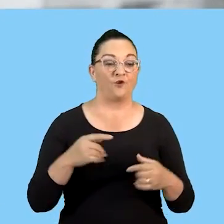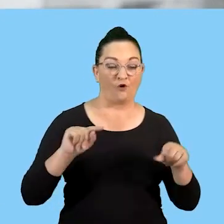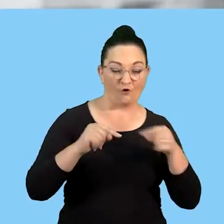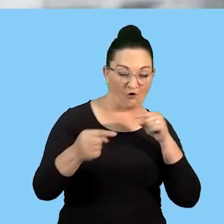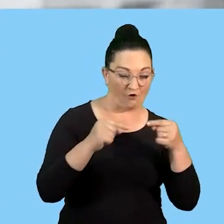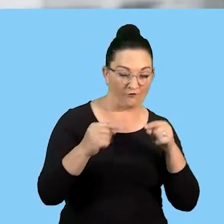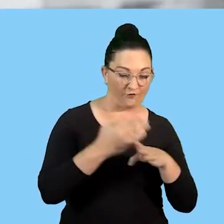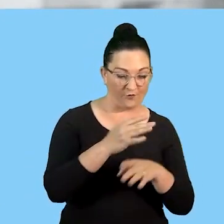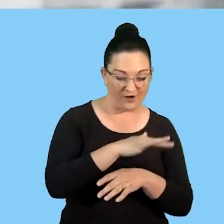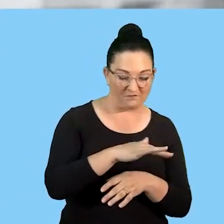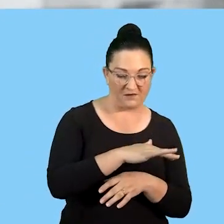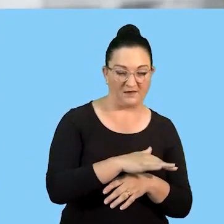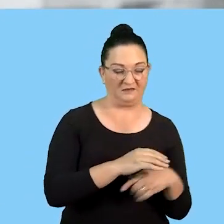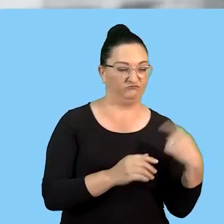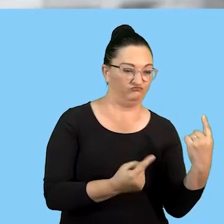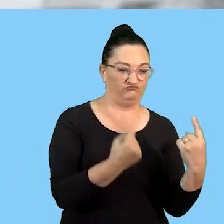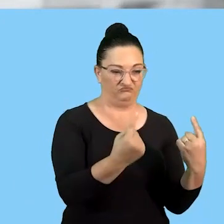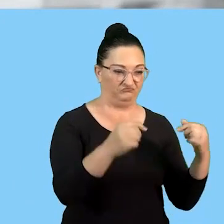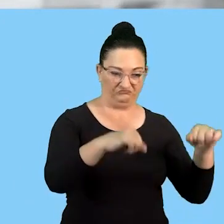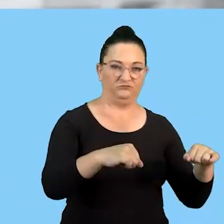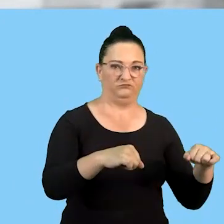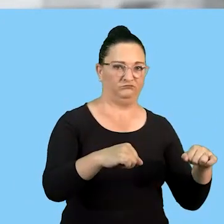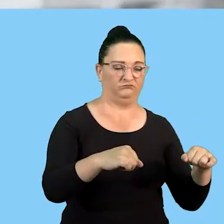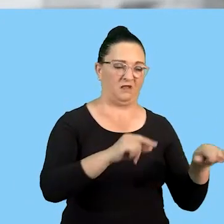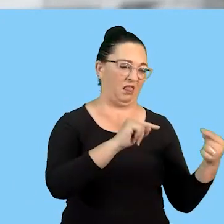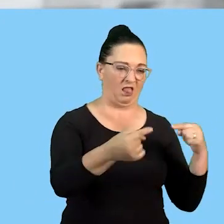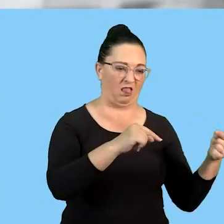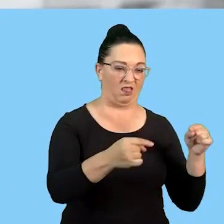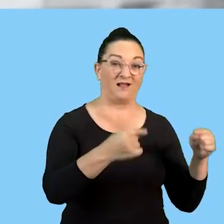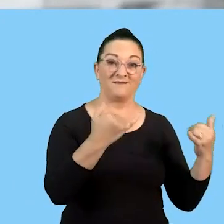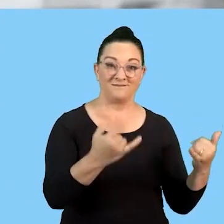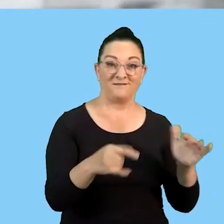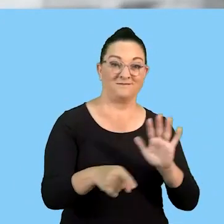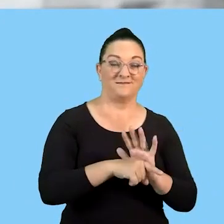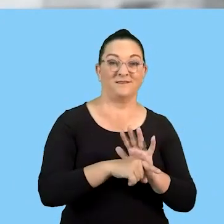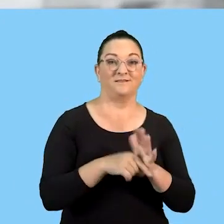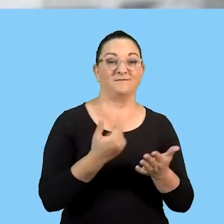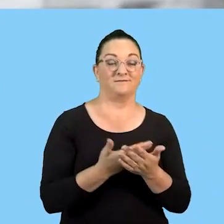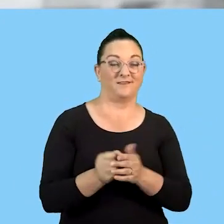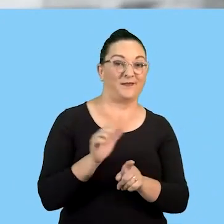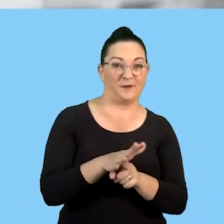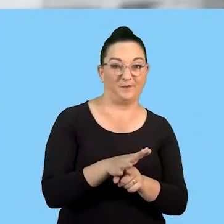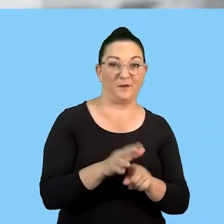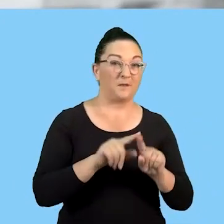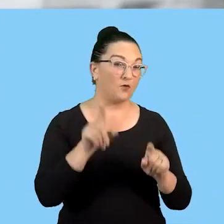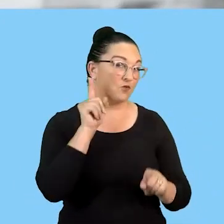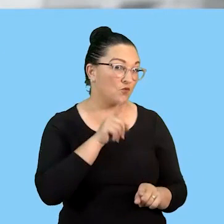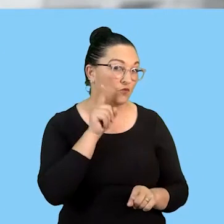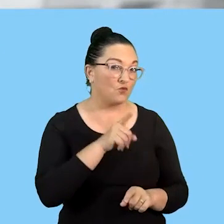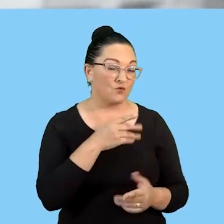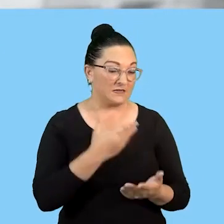workplace. It's a disagreement between individuals, and it might have a negative impact. But remember, I said conflict is not